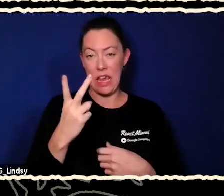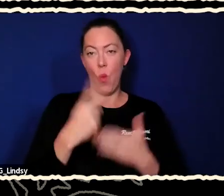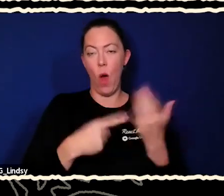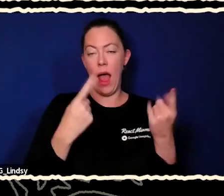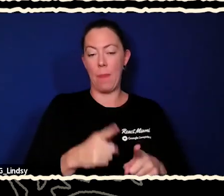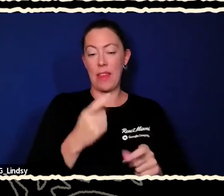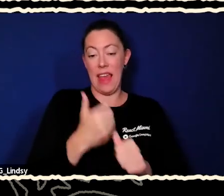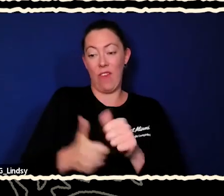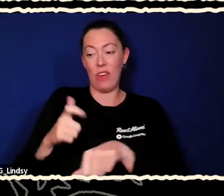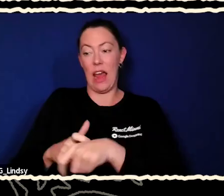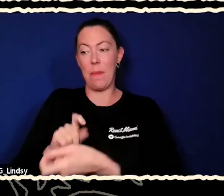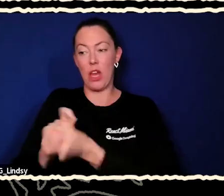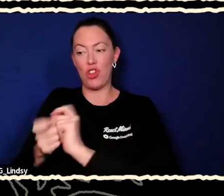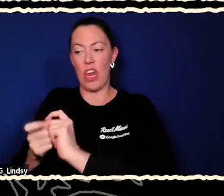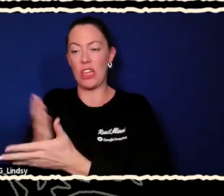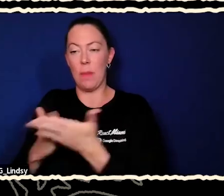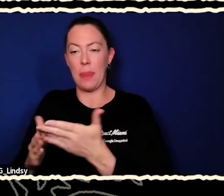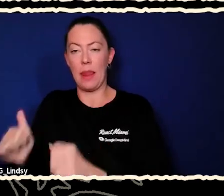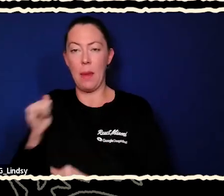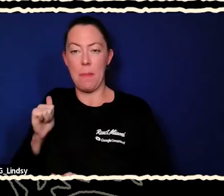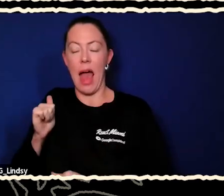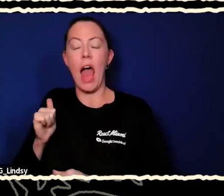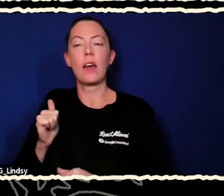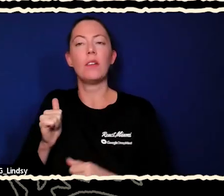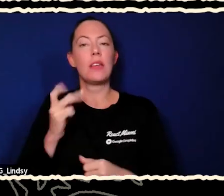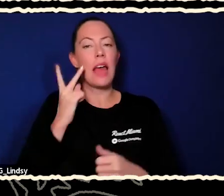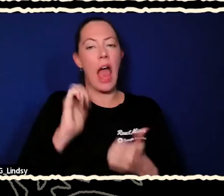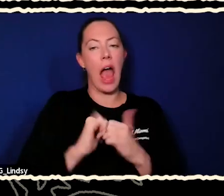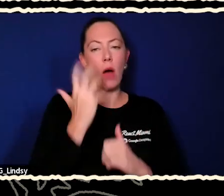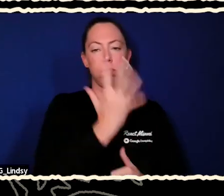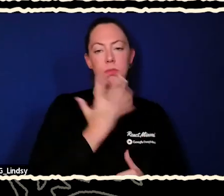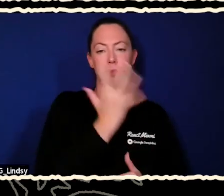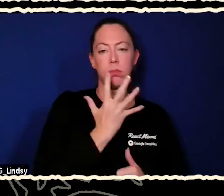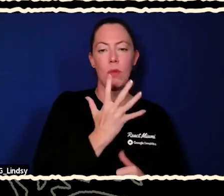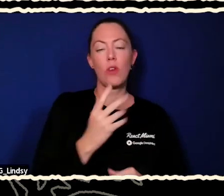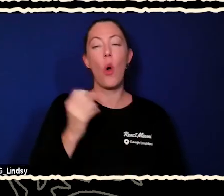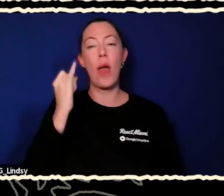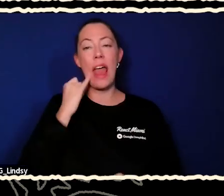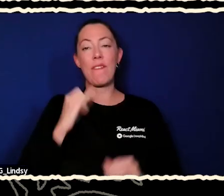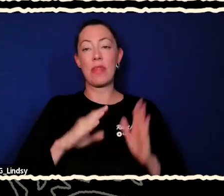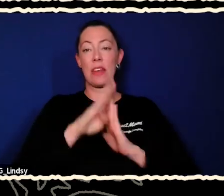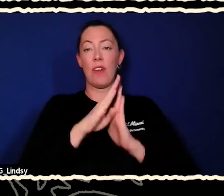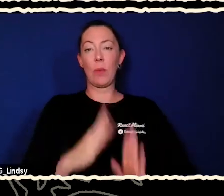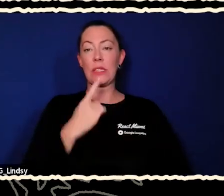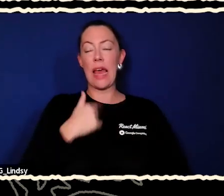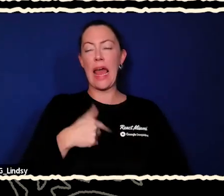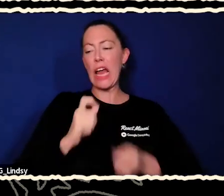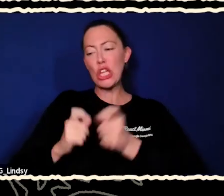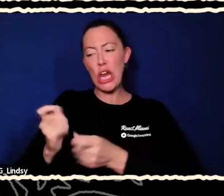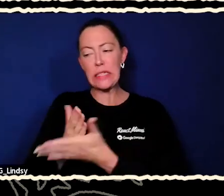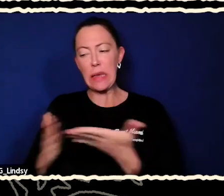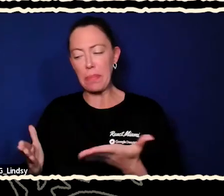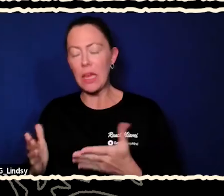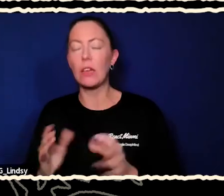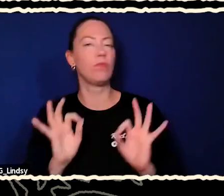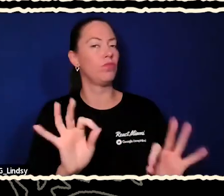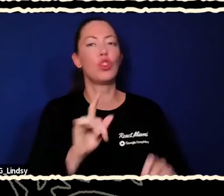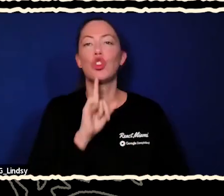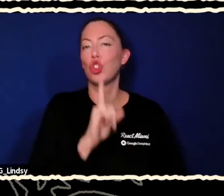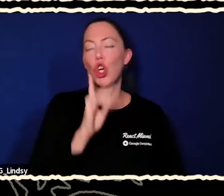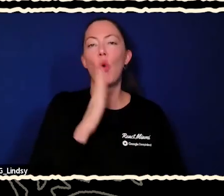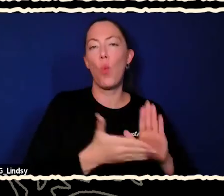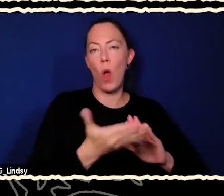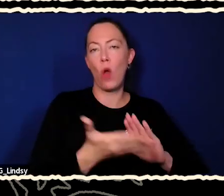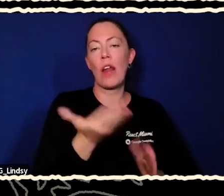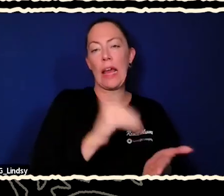the back end, my back-end developers would say, oh, Devlin, we changed something, no problem. I'm going to run it again. And I would see it in